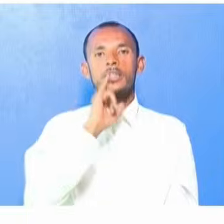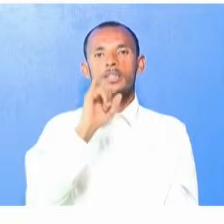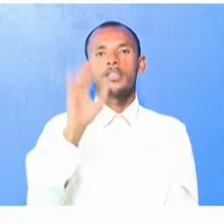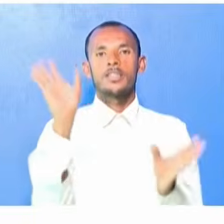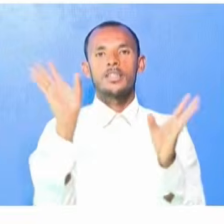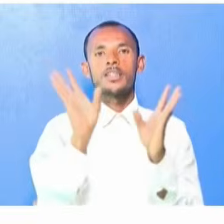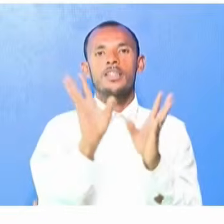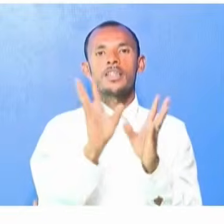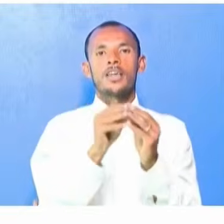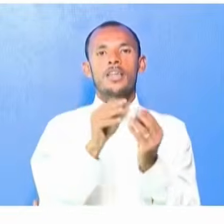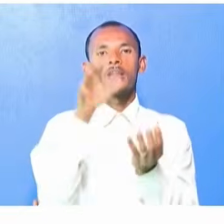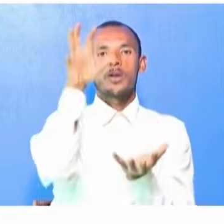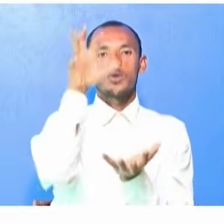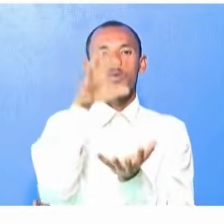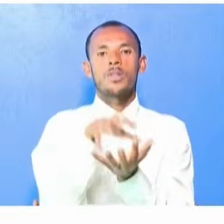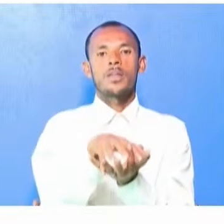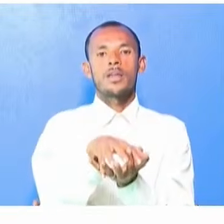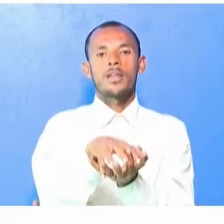containing